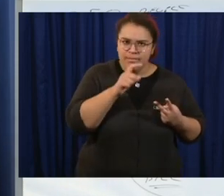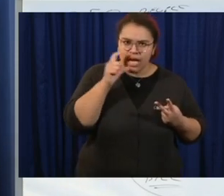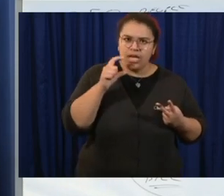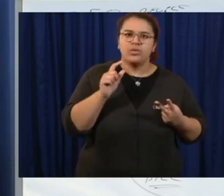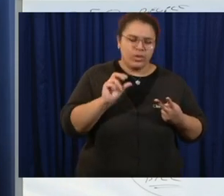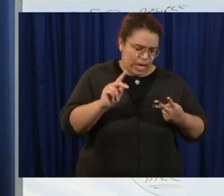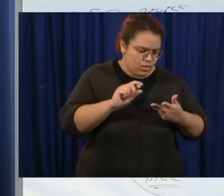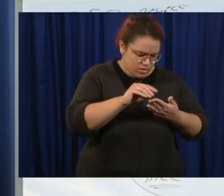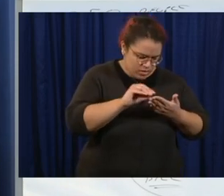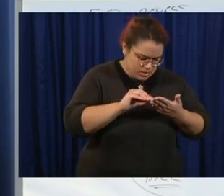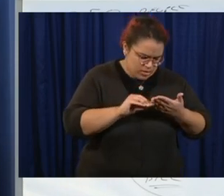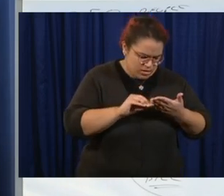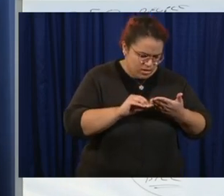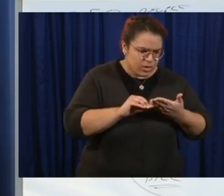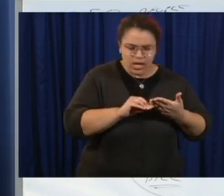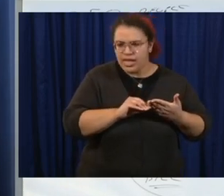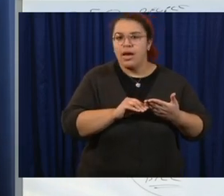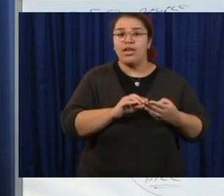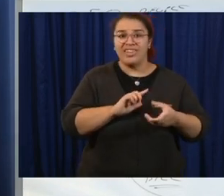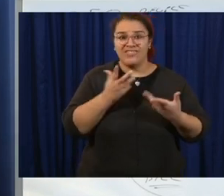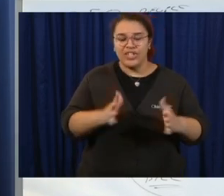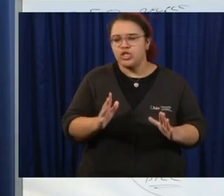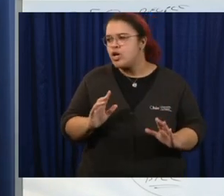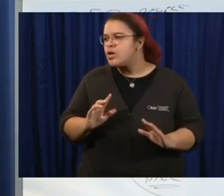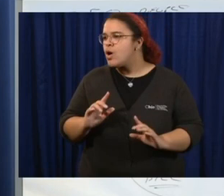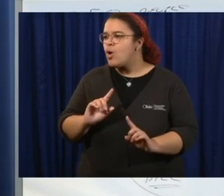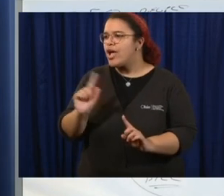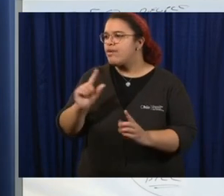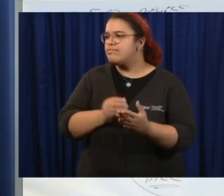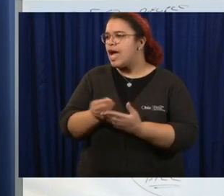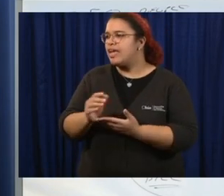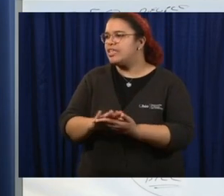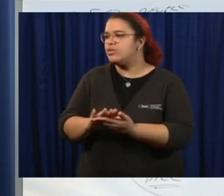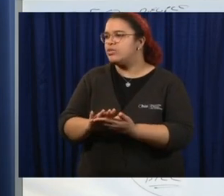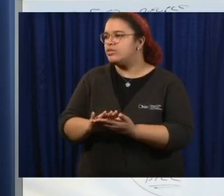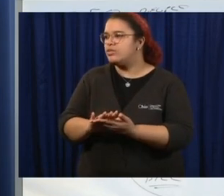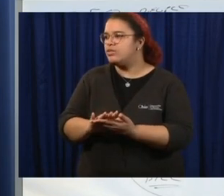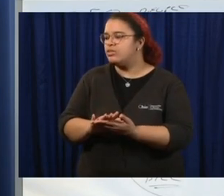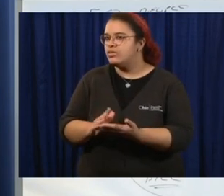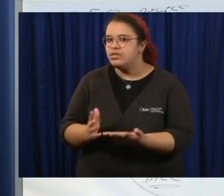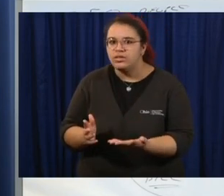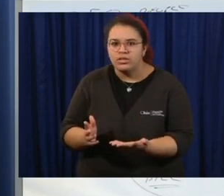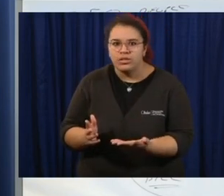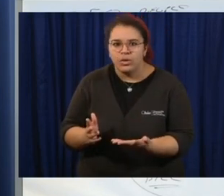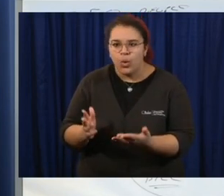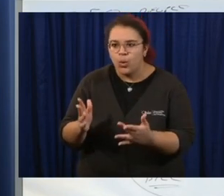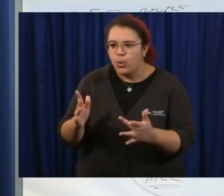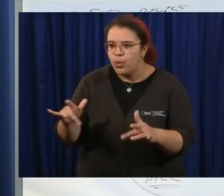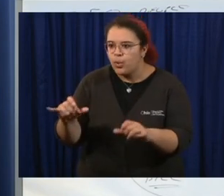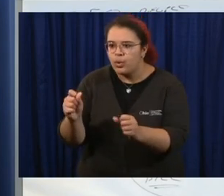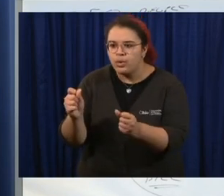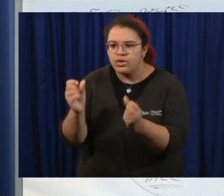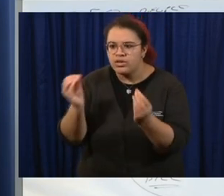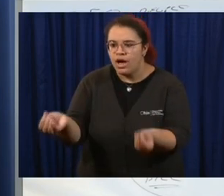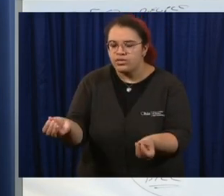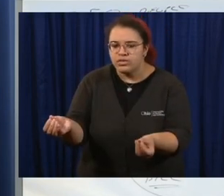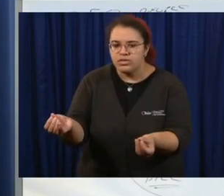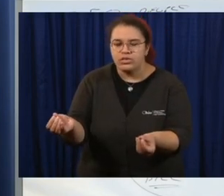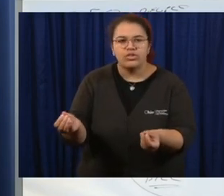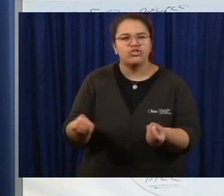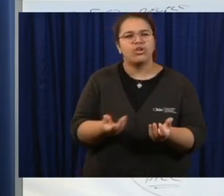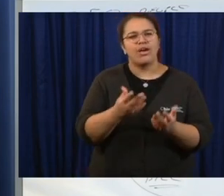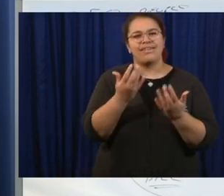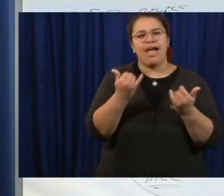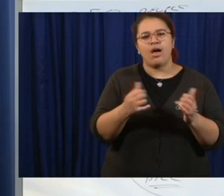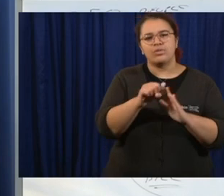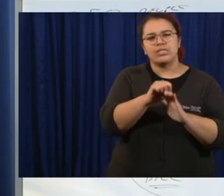can't find masks. What is the state going to do to help these businesses get the tools they need to be able to provide a safe